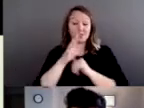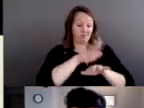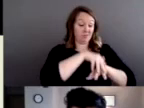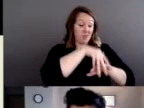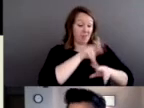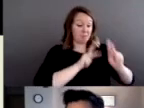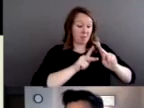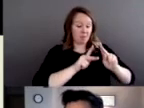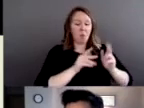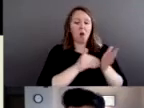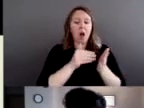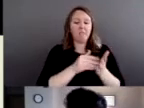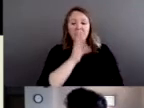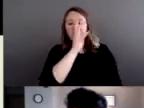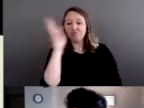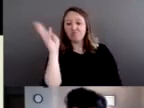policies. We're ignored.